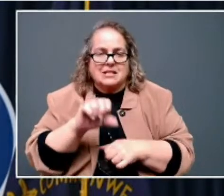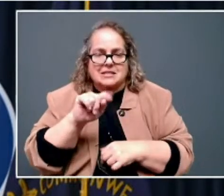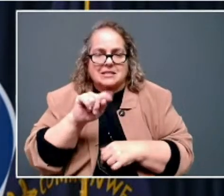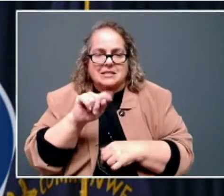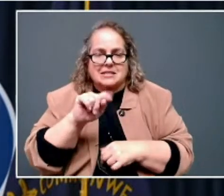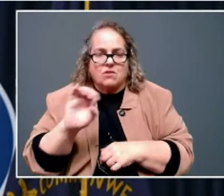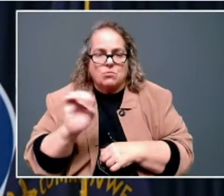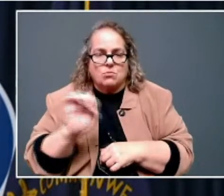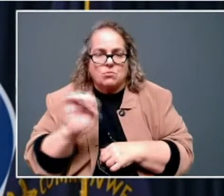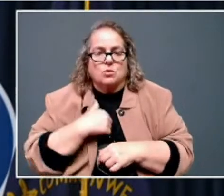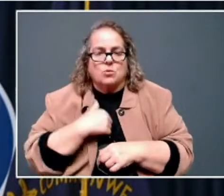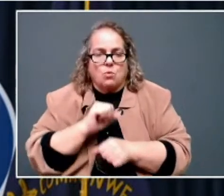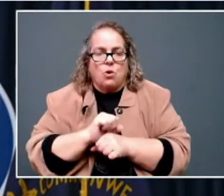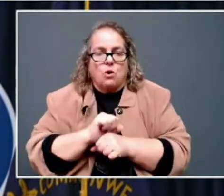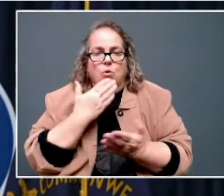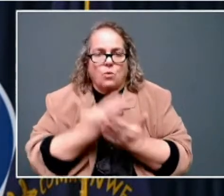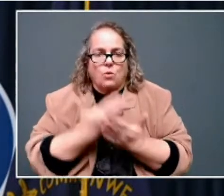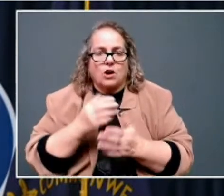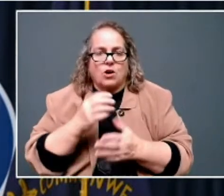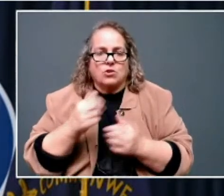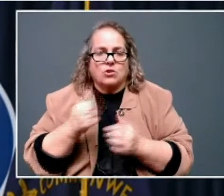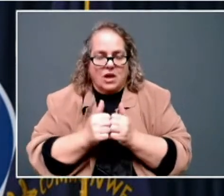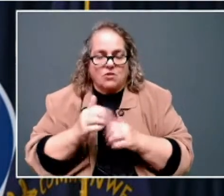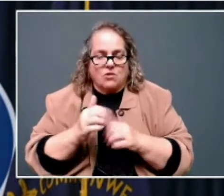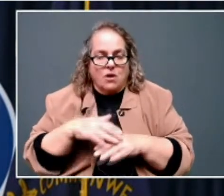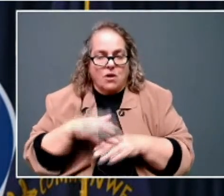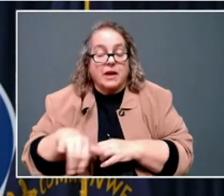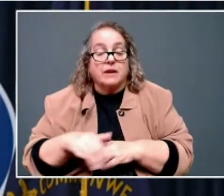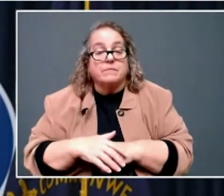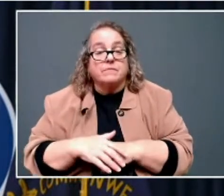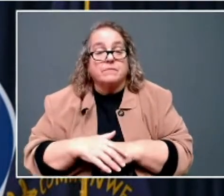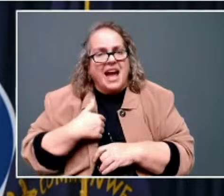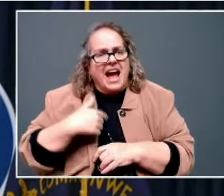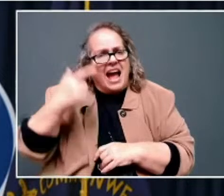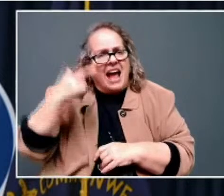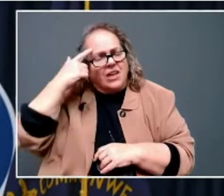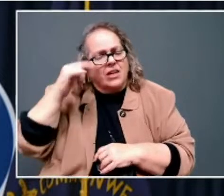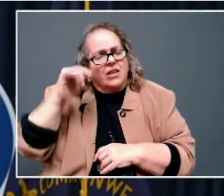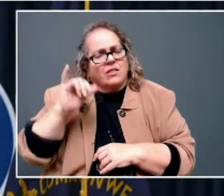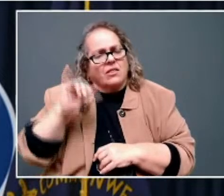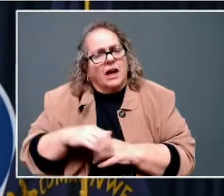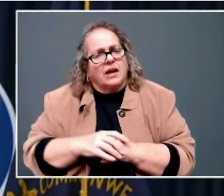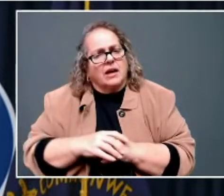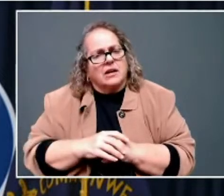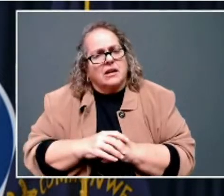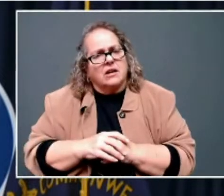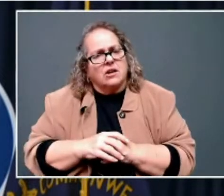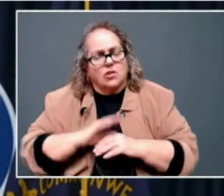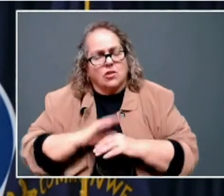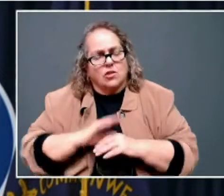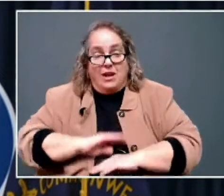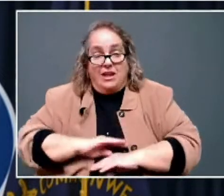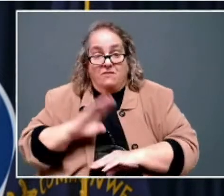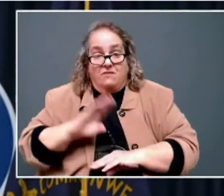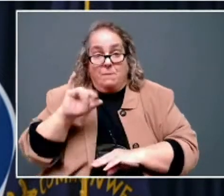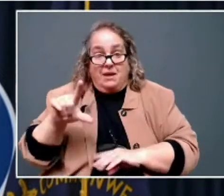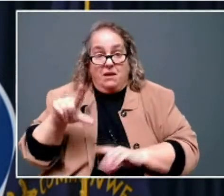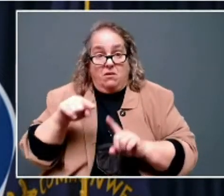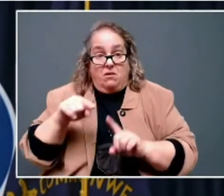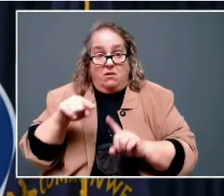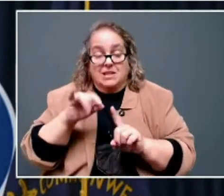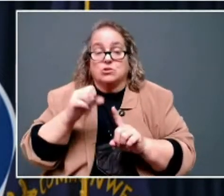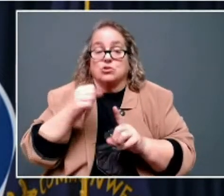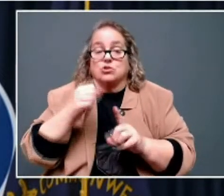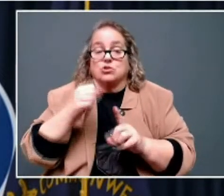well together on that. I think that the relief bill is a good start, but